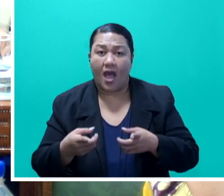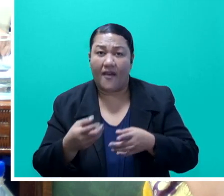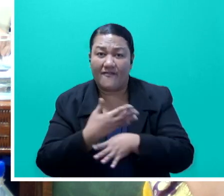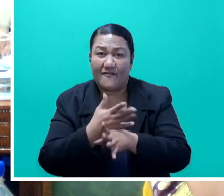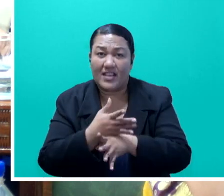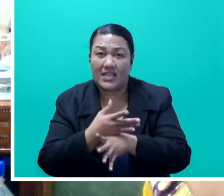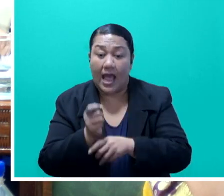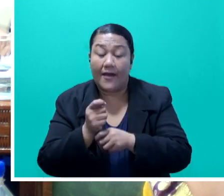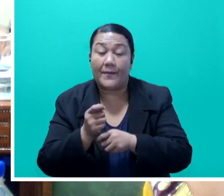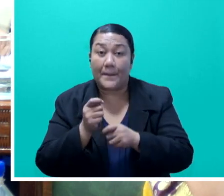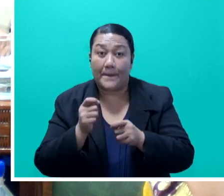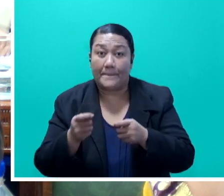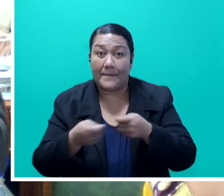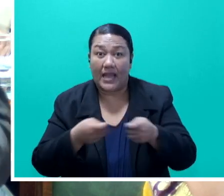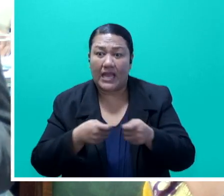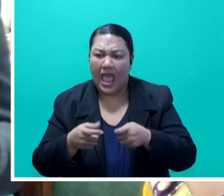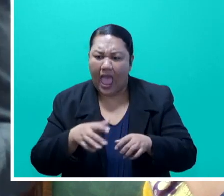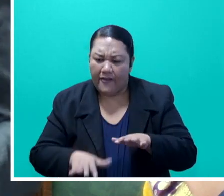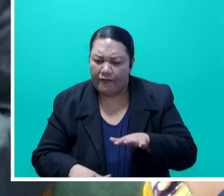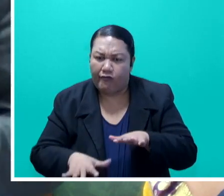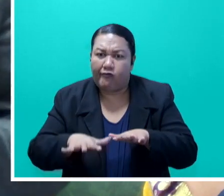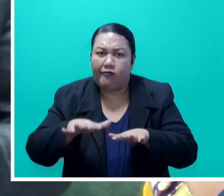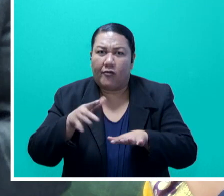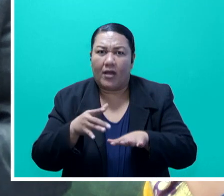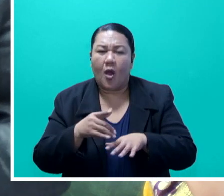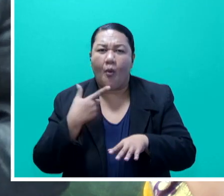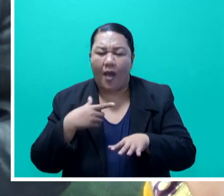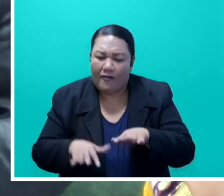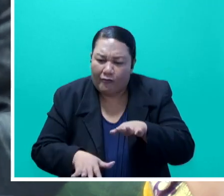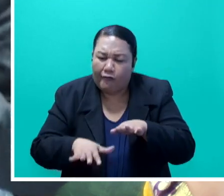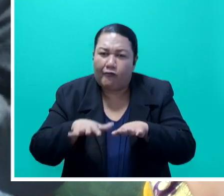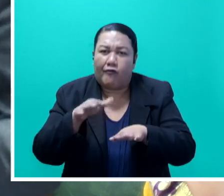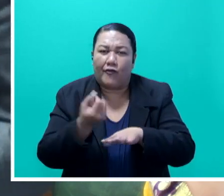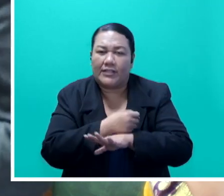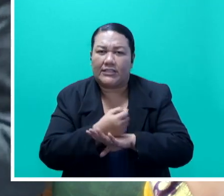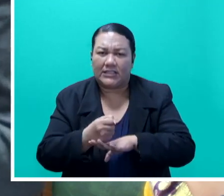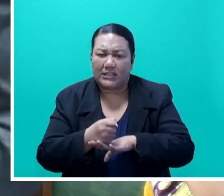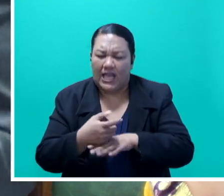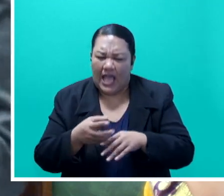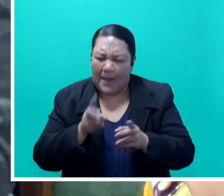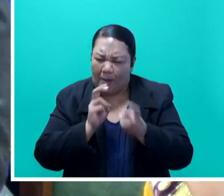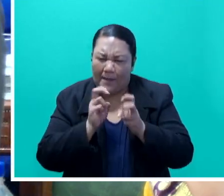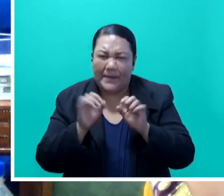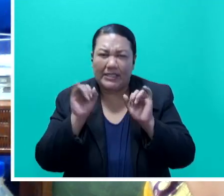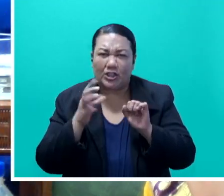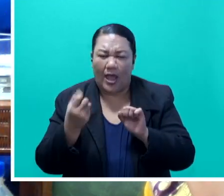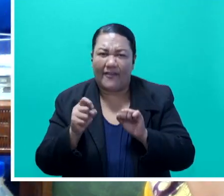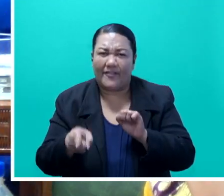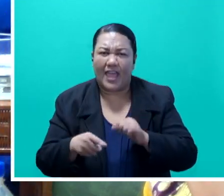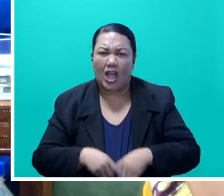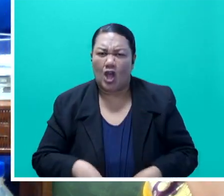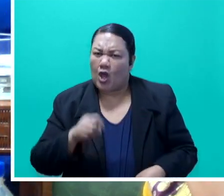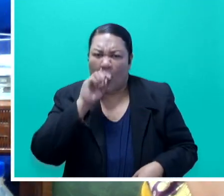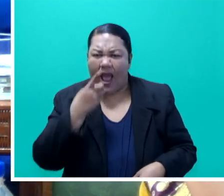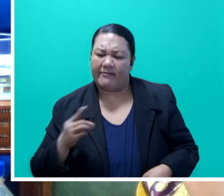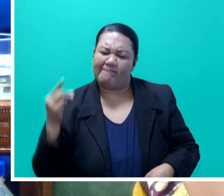by rising tides because of inundation of waters, because of rising sea levels. These are challenges. You don't just flick a finger and it